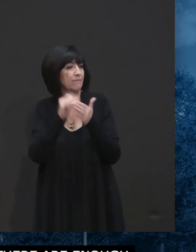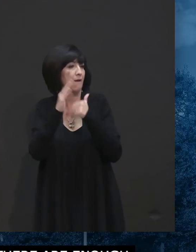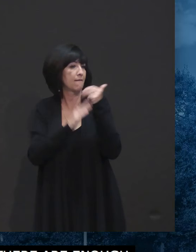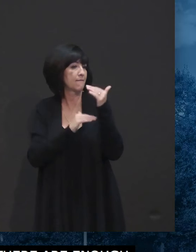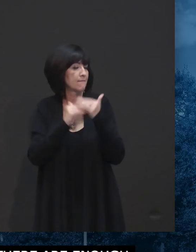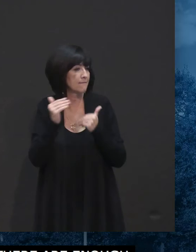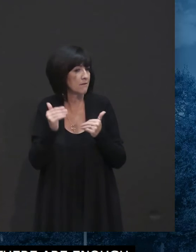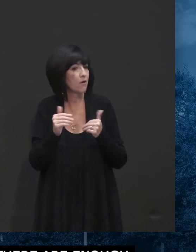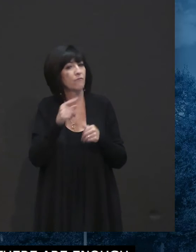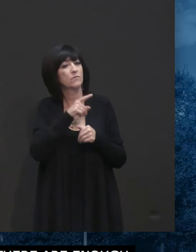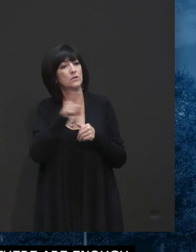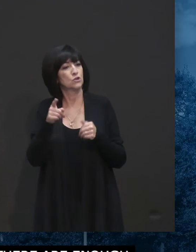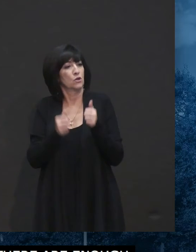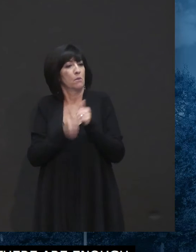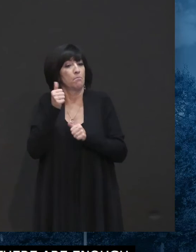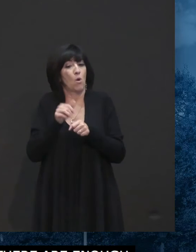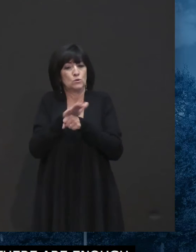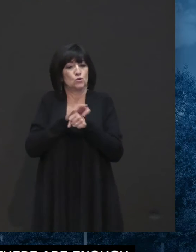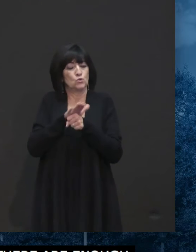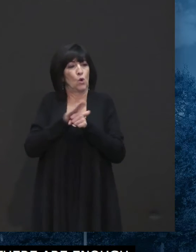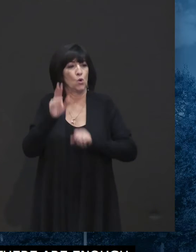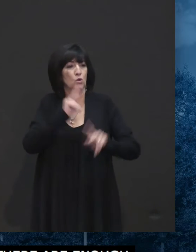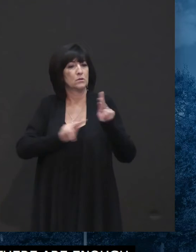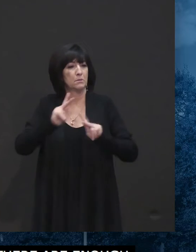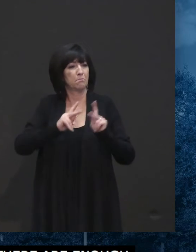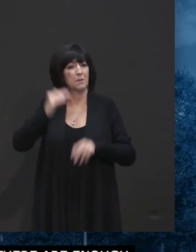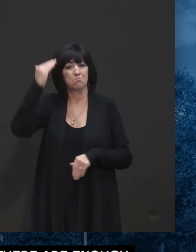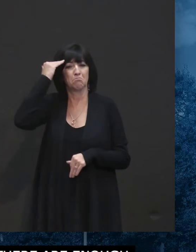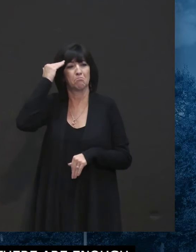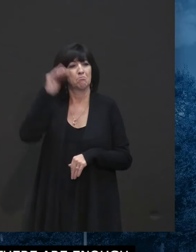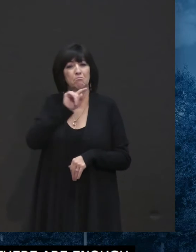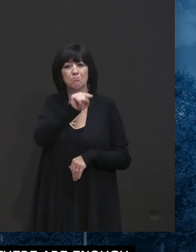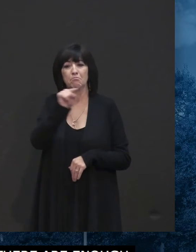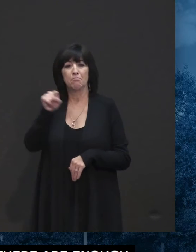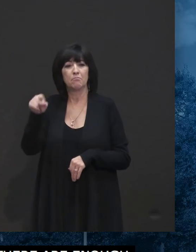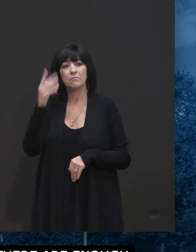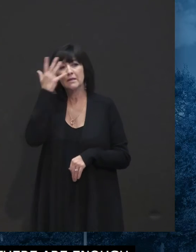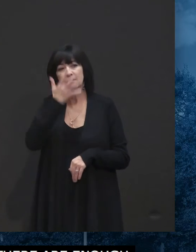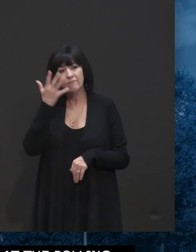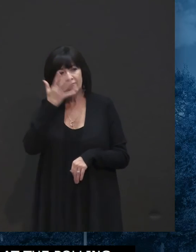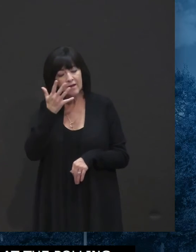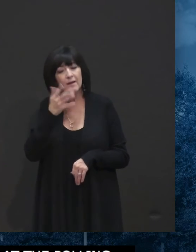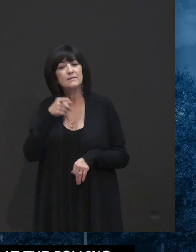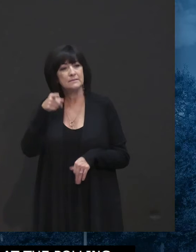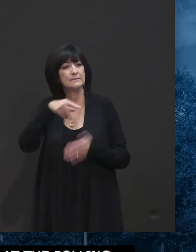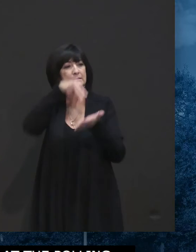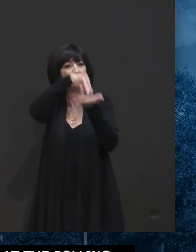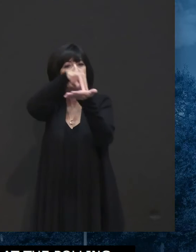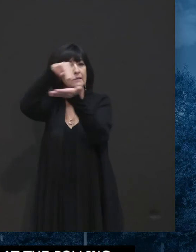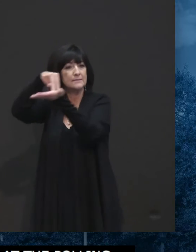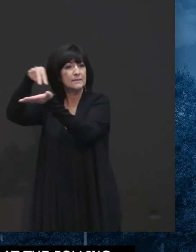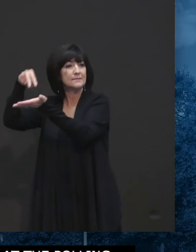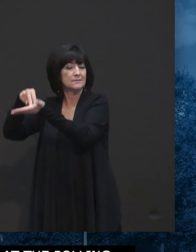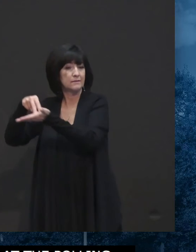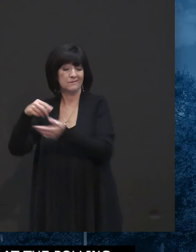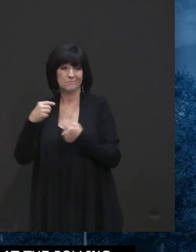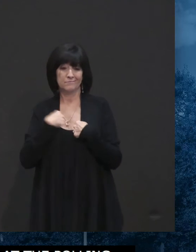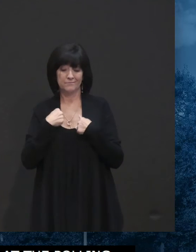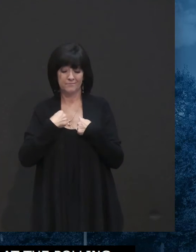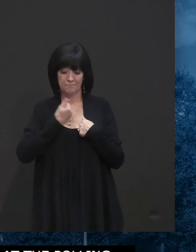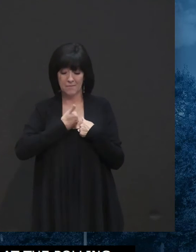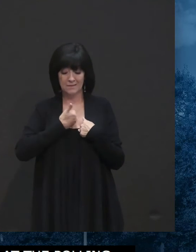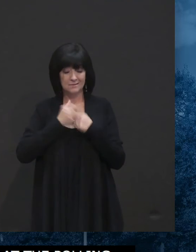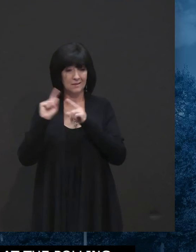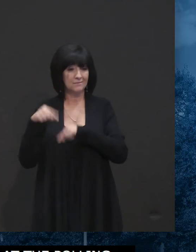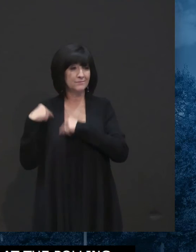locally. They're mostly locally known people, whether they're Democrats or Republicans. They stand out in front of the polls. I've been doing this now since